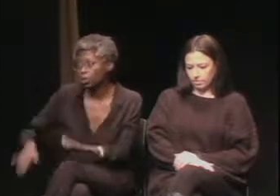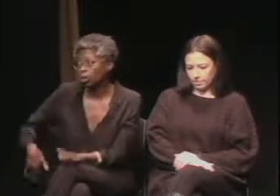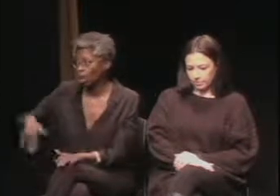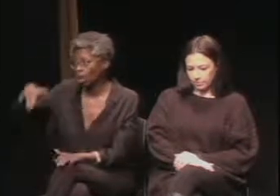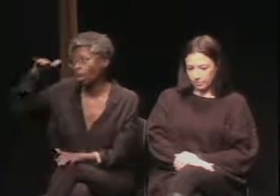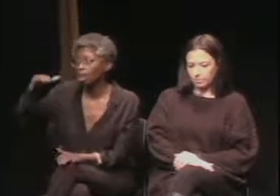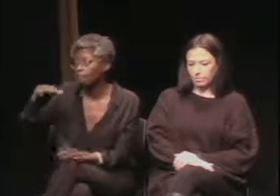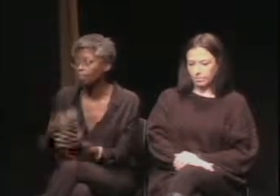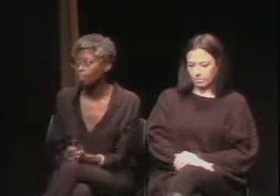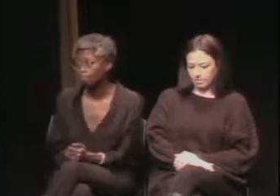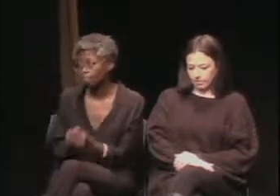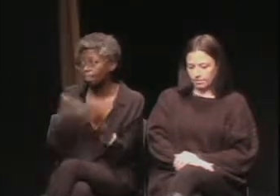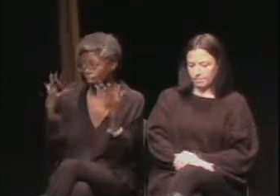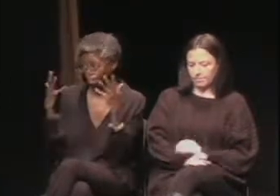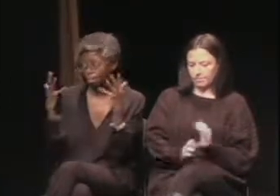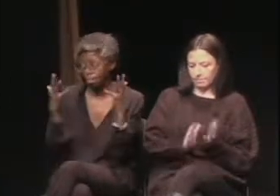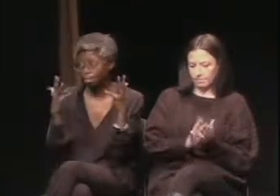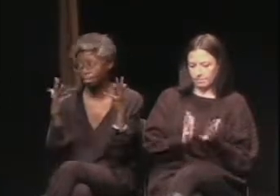Yeah, yeah, yeah.